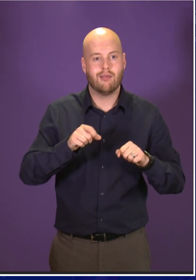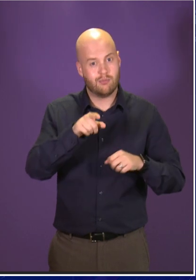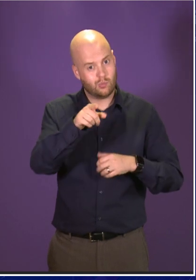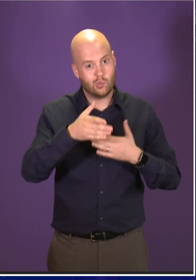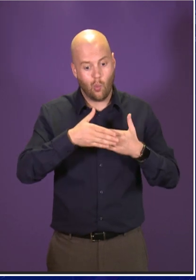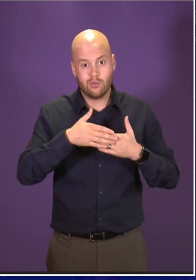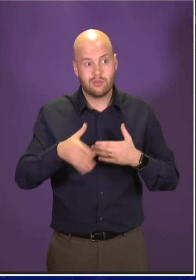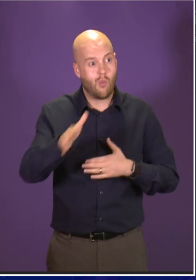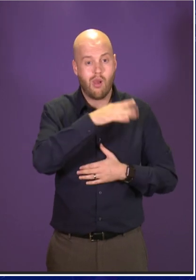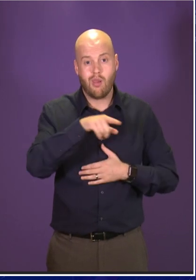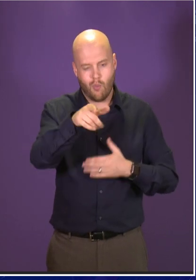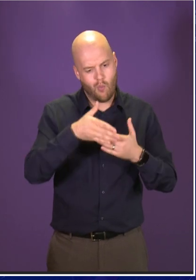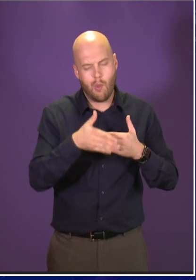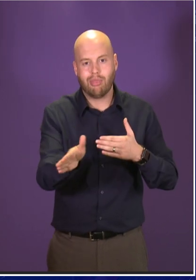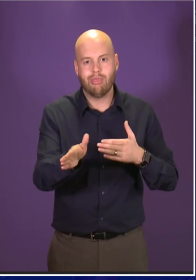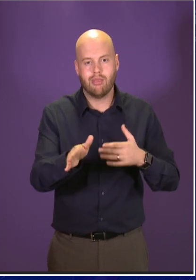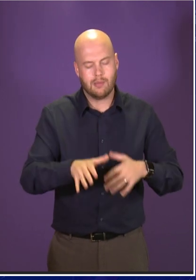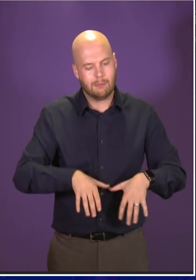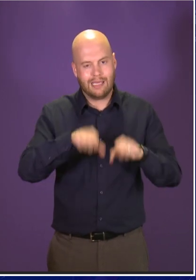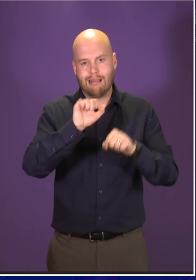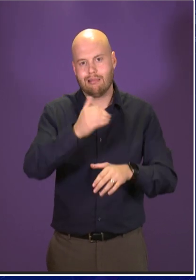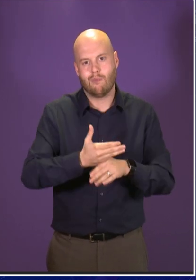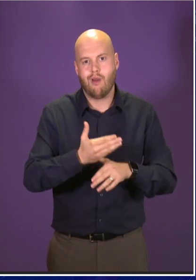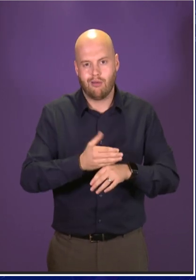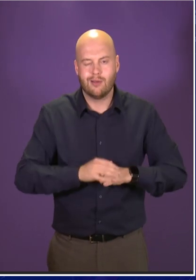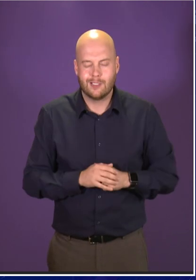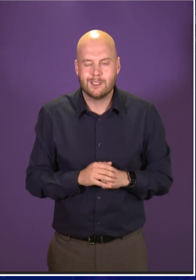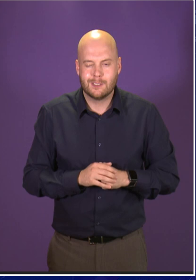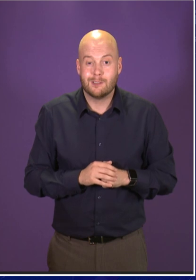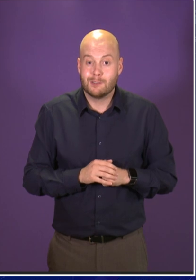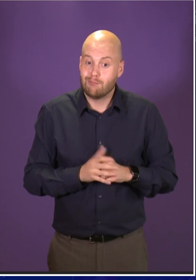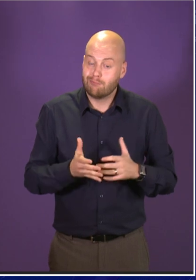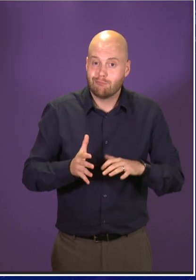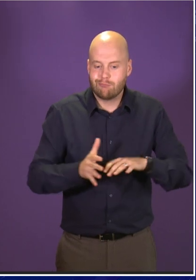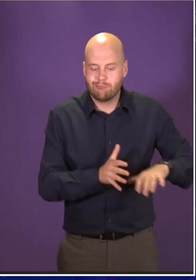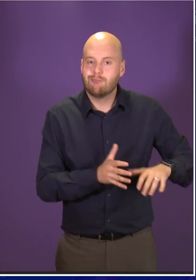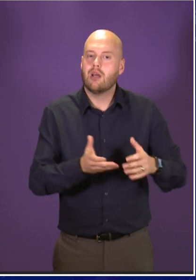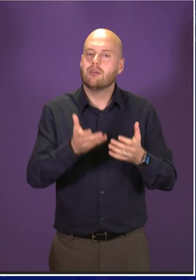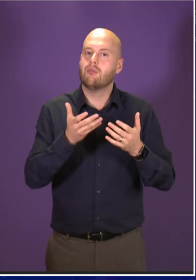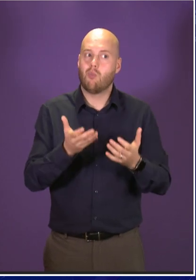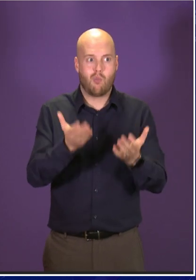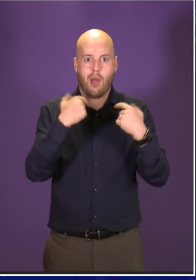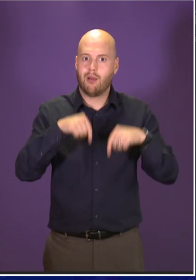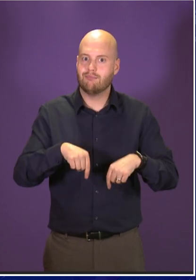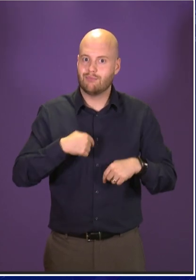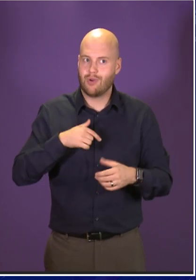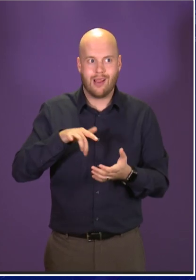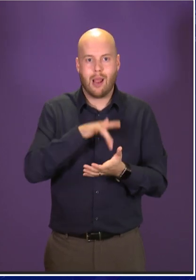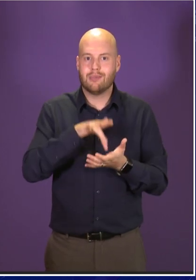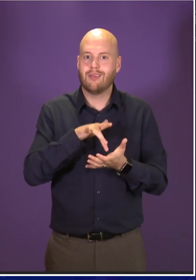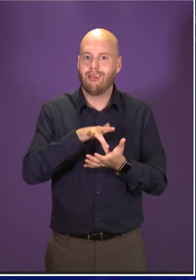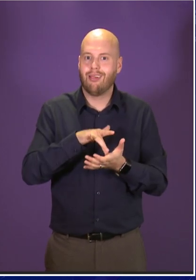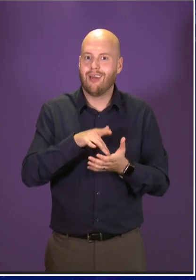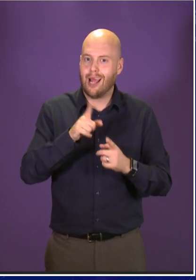the doors and begin. So welcome also to Edinburgh. As our capital city, Edinburgh has forever shaped